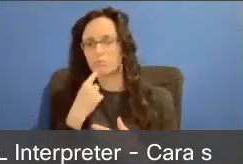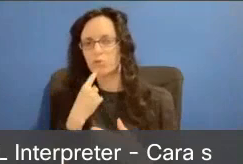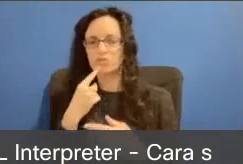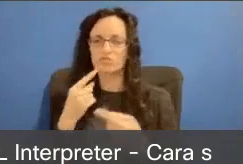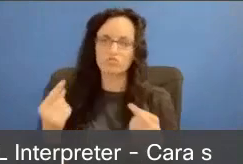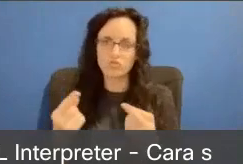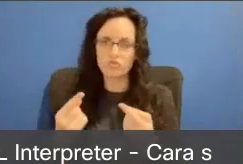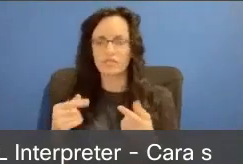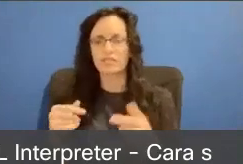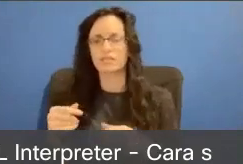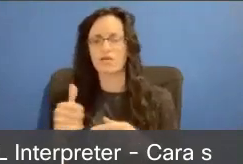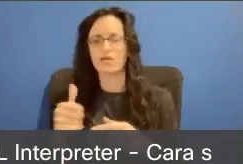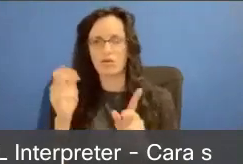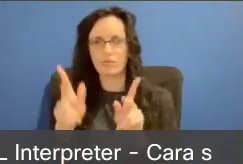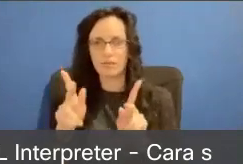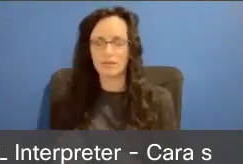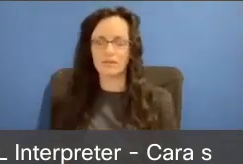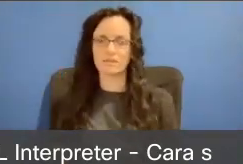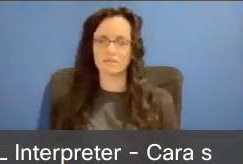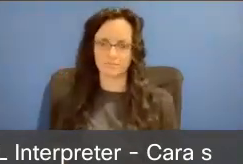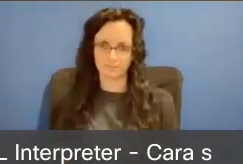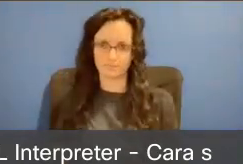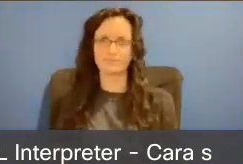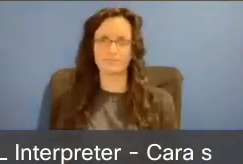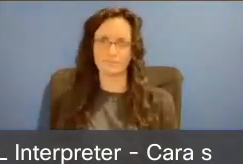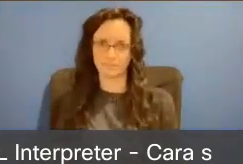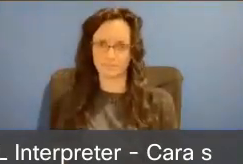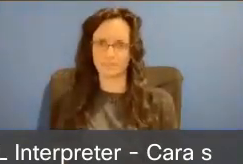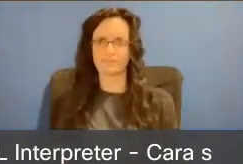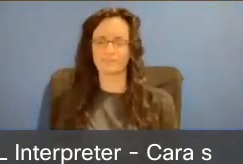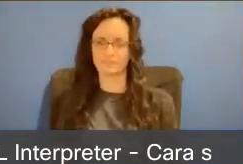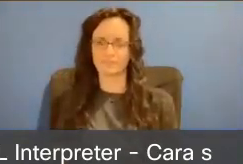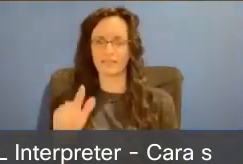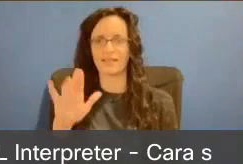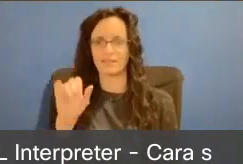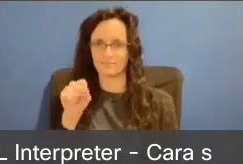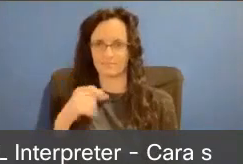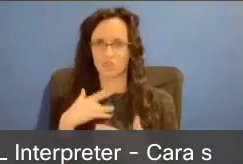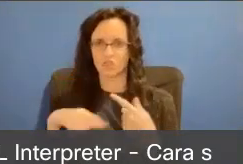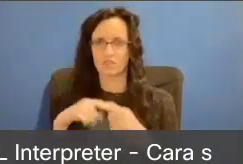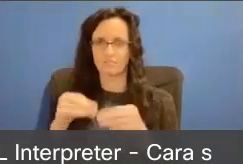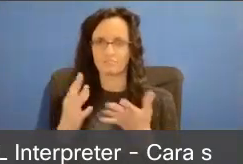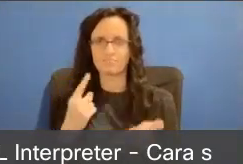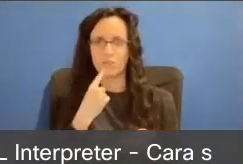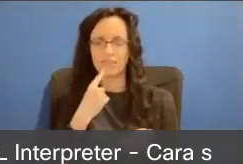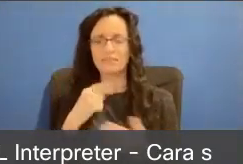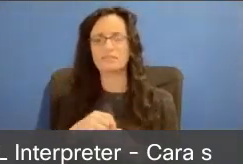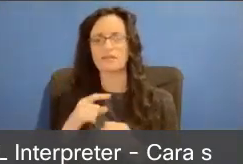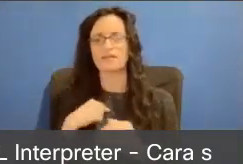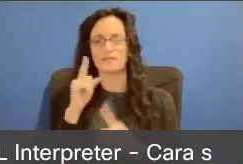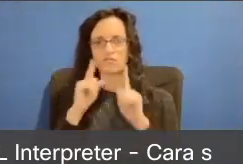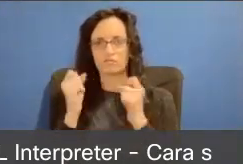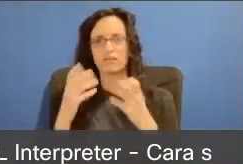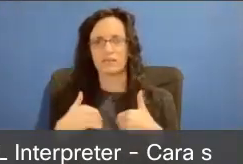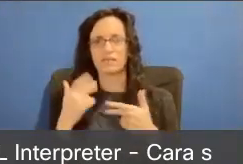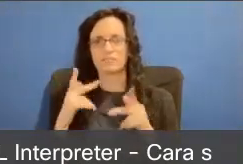you. Exactly. Yep. Worrying about disappointing. I've heard any number of young people say they wouldn't